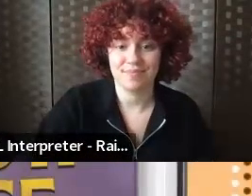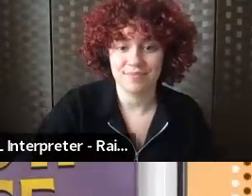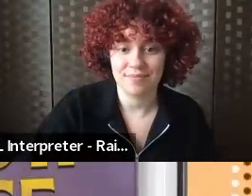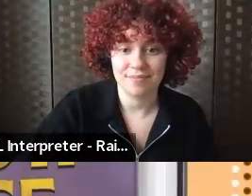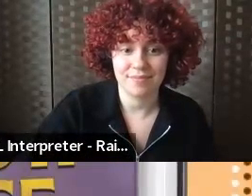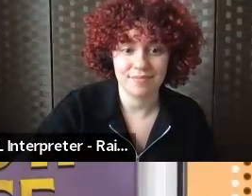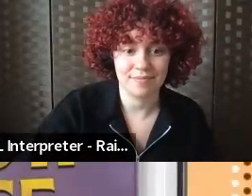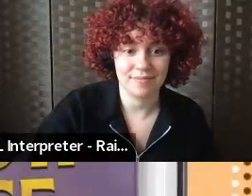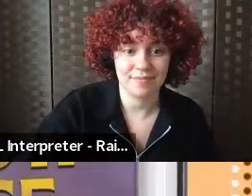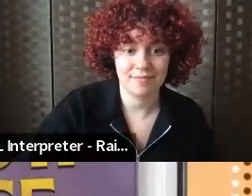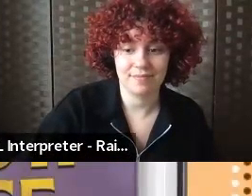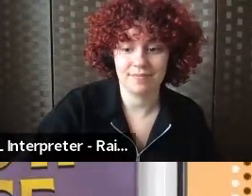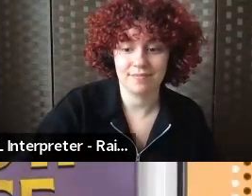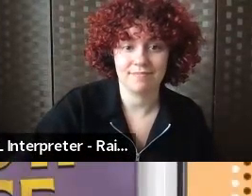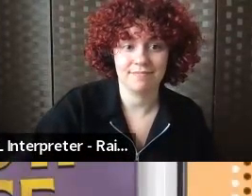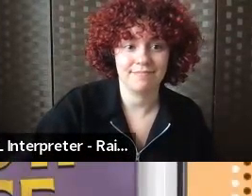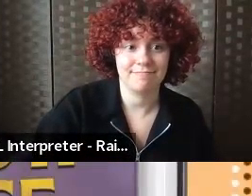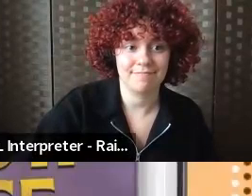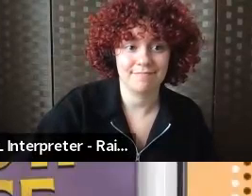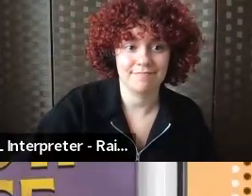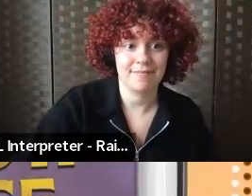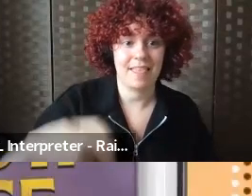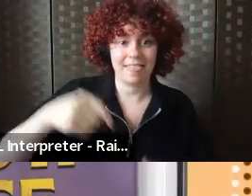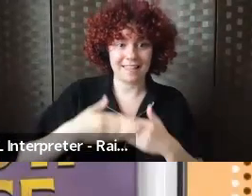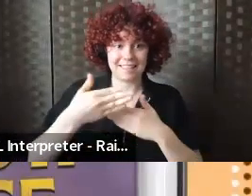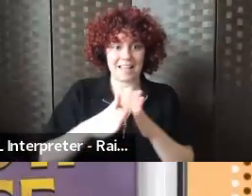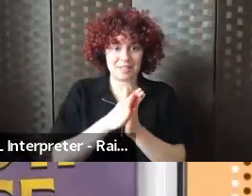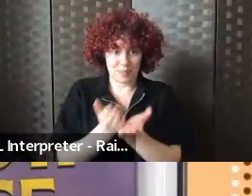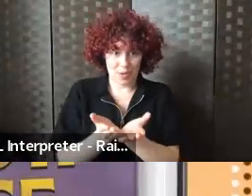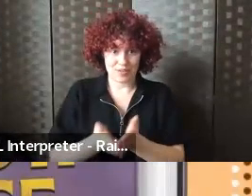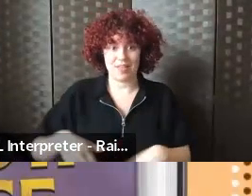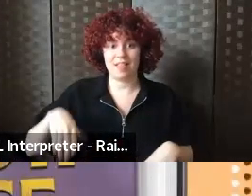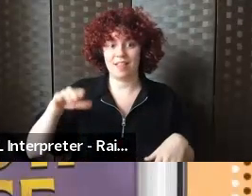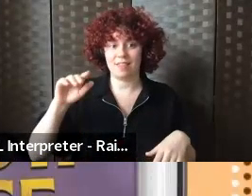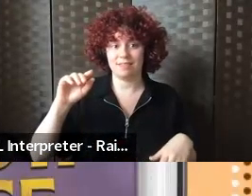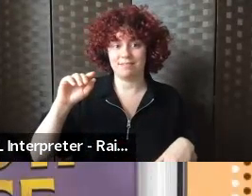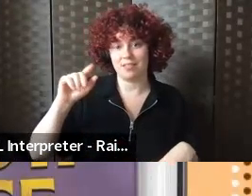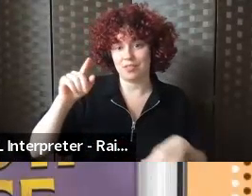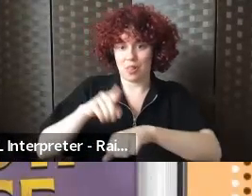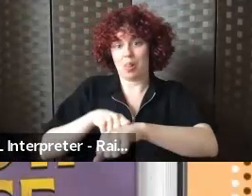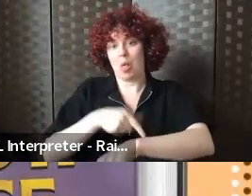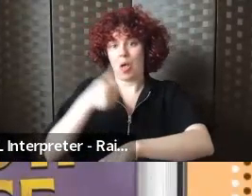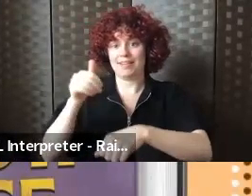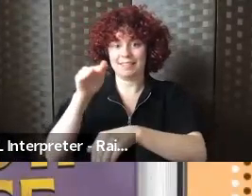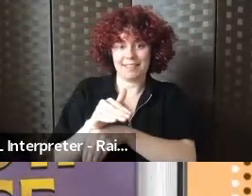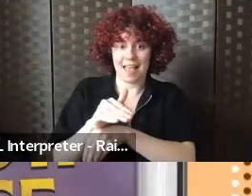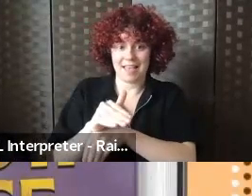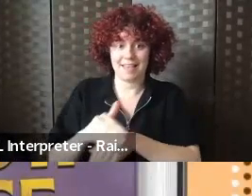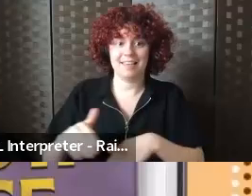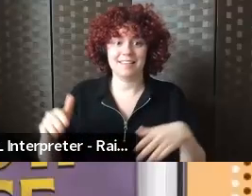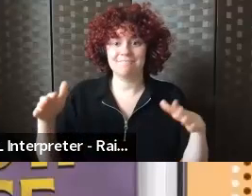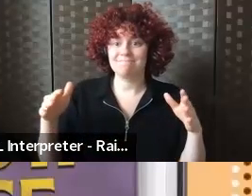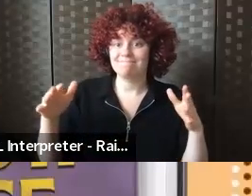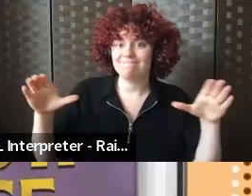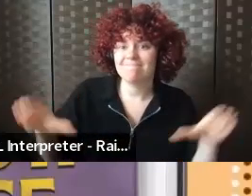series is perfect for high-low readers and fans of Rick Riordan Presents books. They are high-energy,